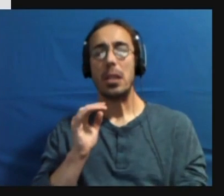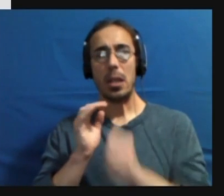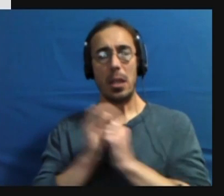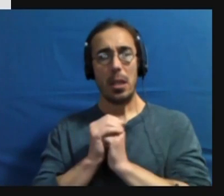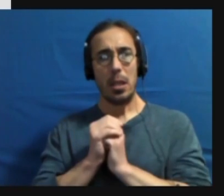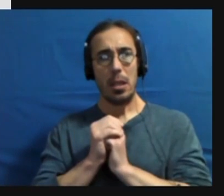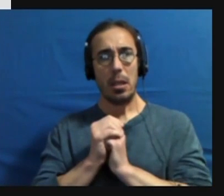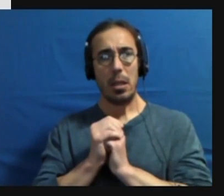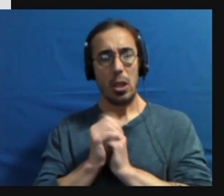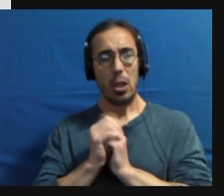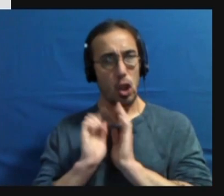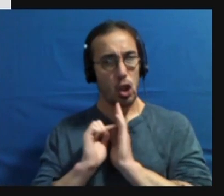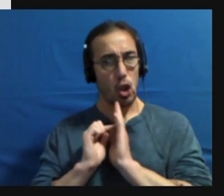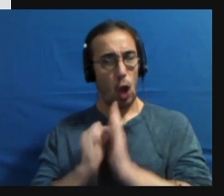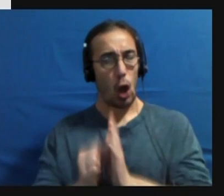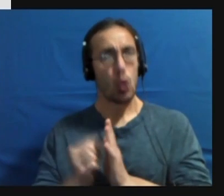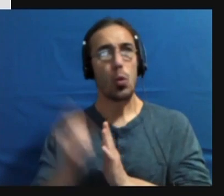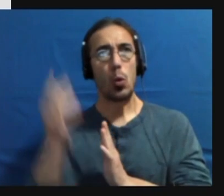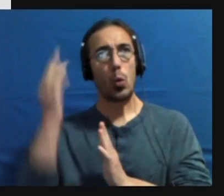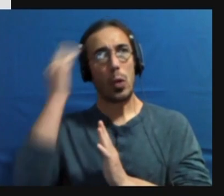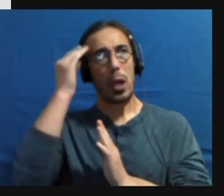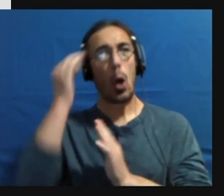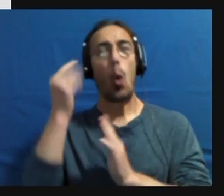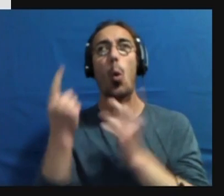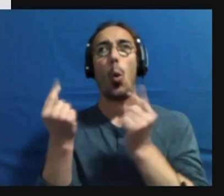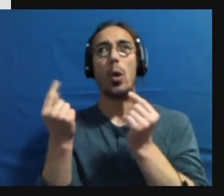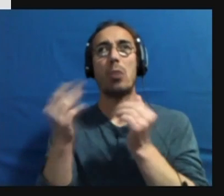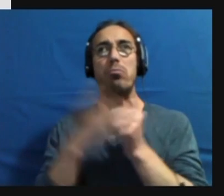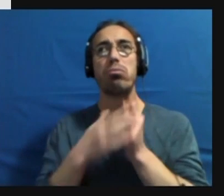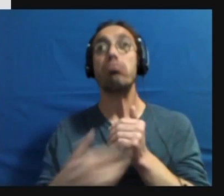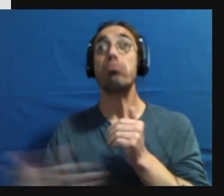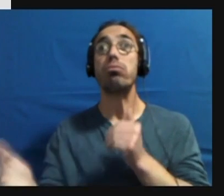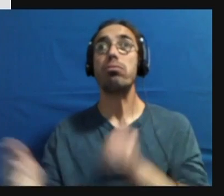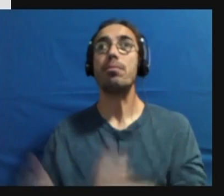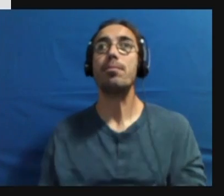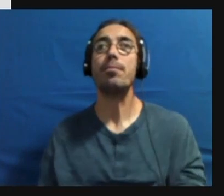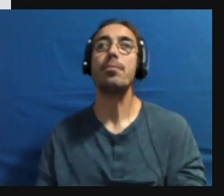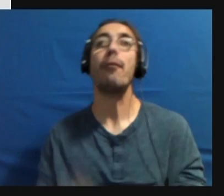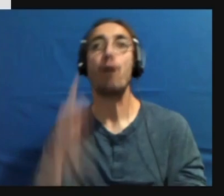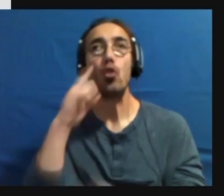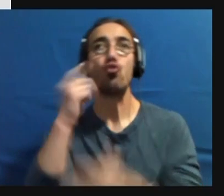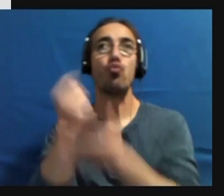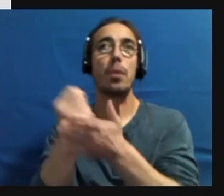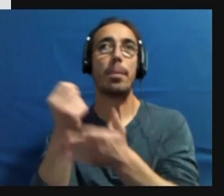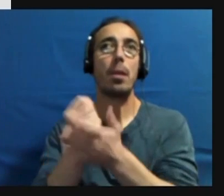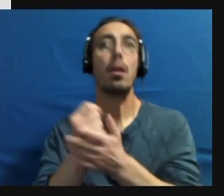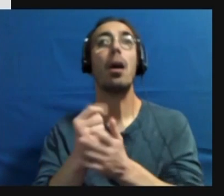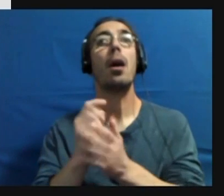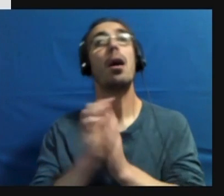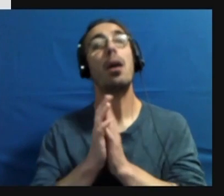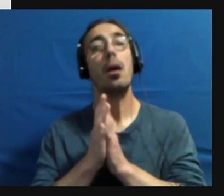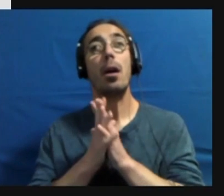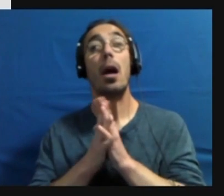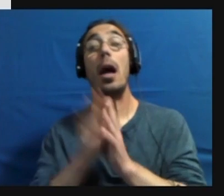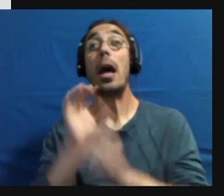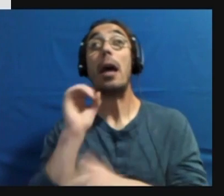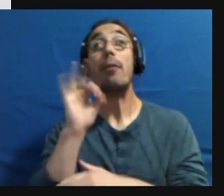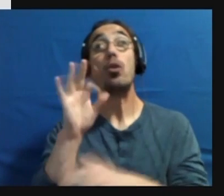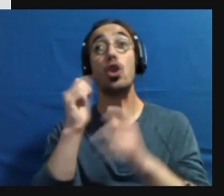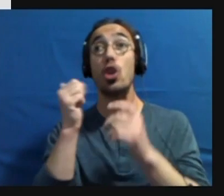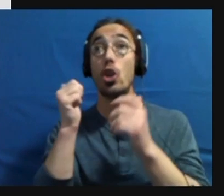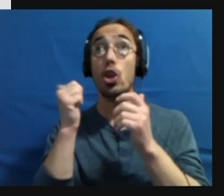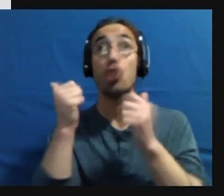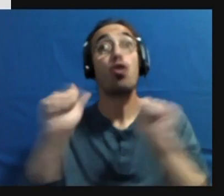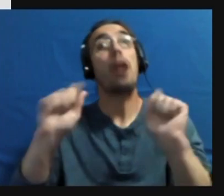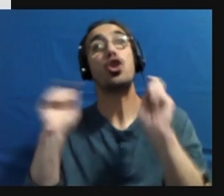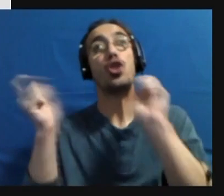then start to think of what we need to do for treatment. If all we're trying to do is change these last things,